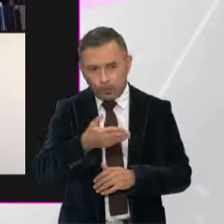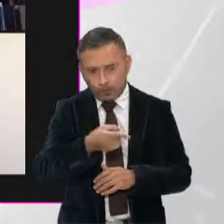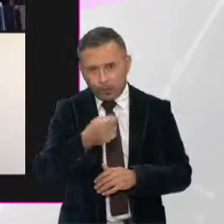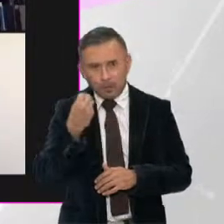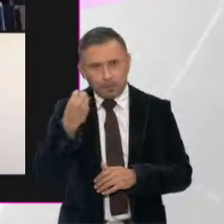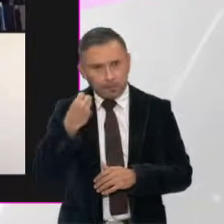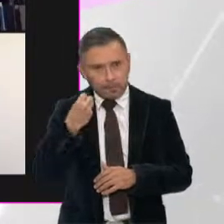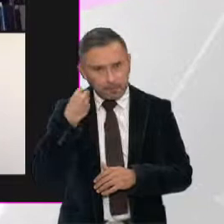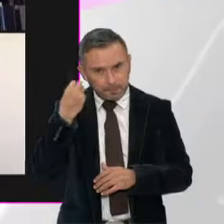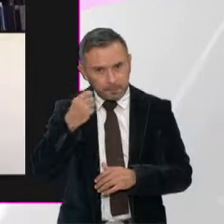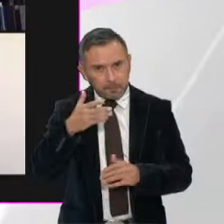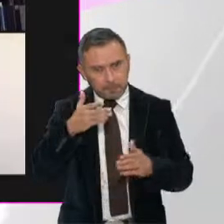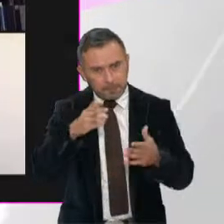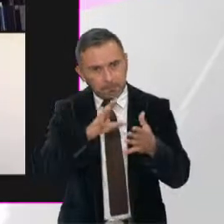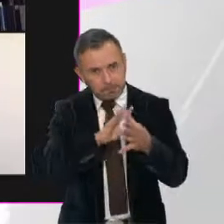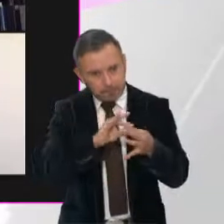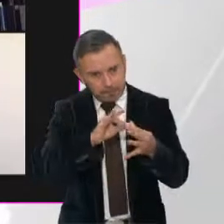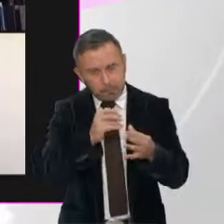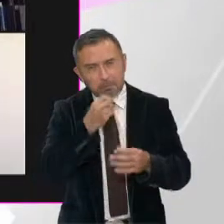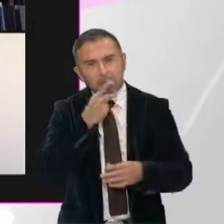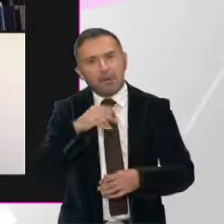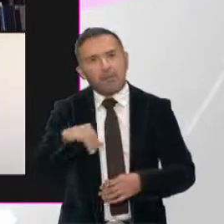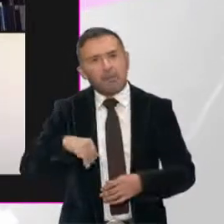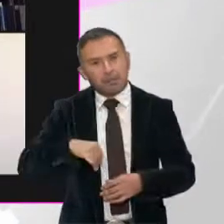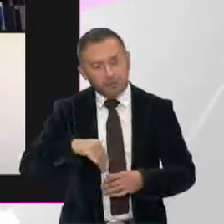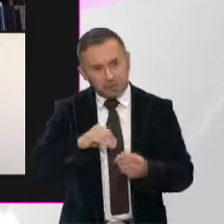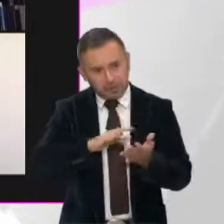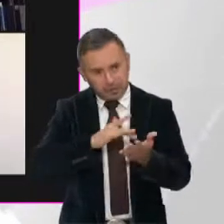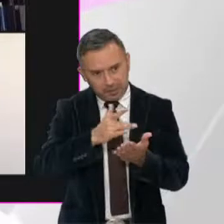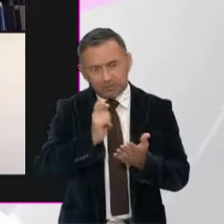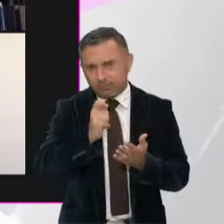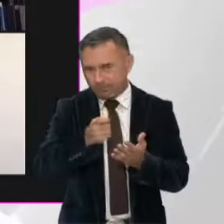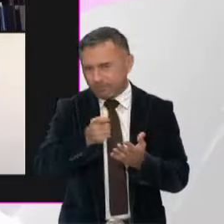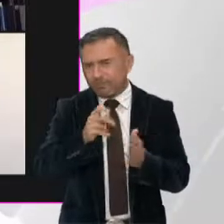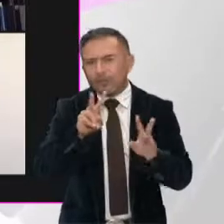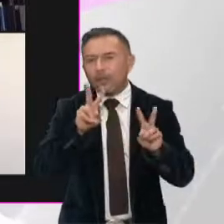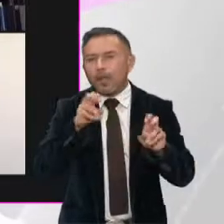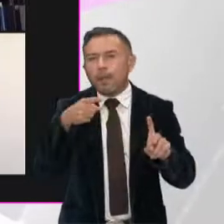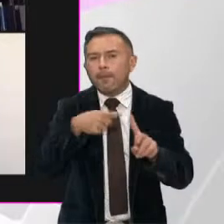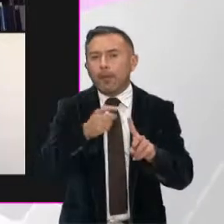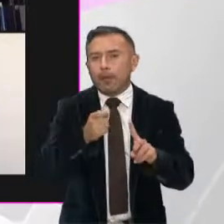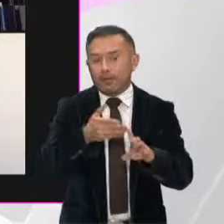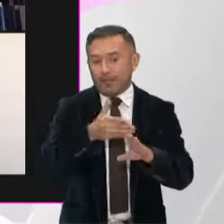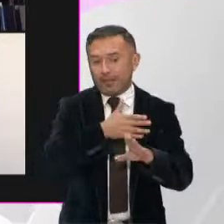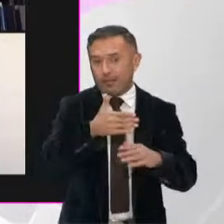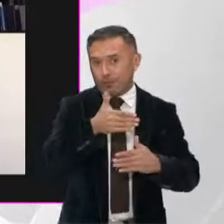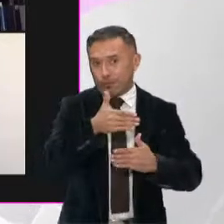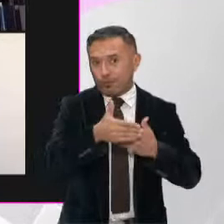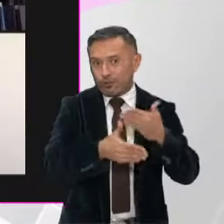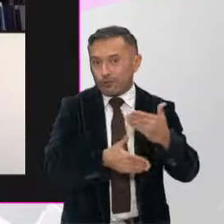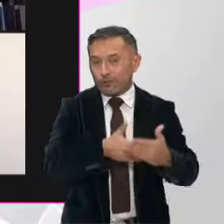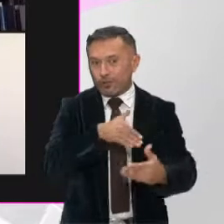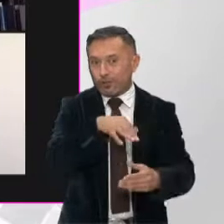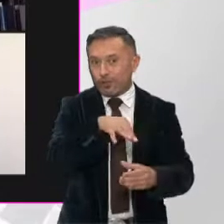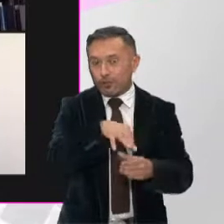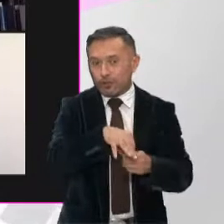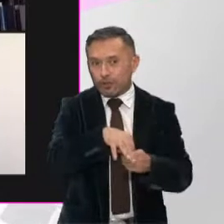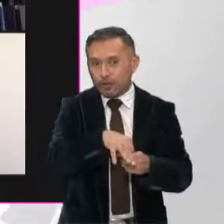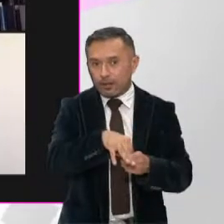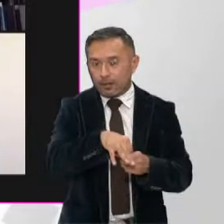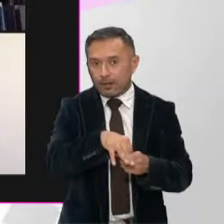Dr. Romero, for your presentation. It was so interesting. And this was about an electoral